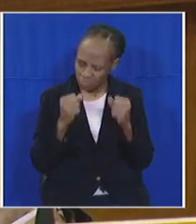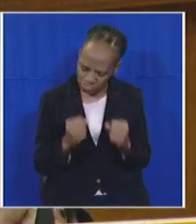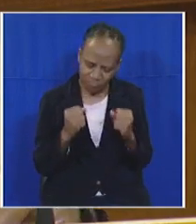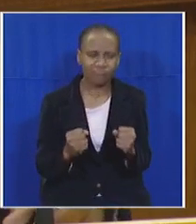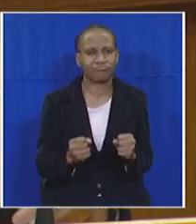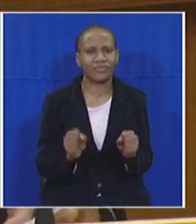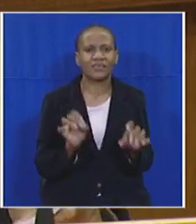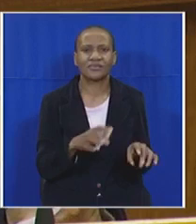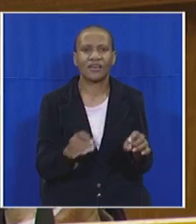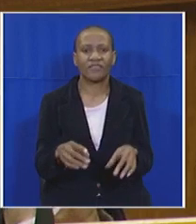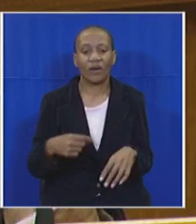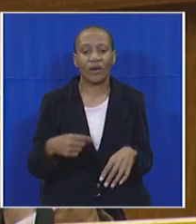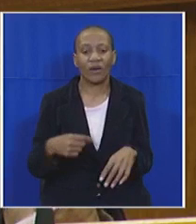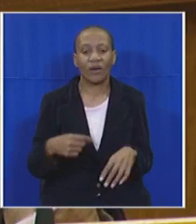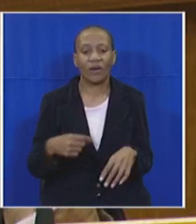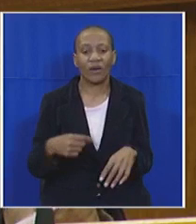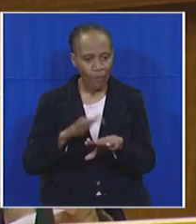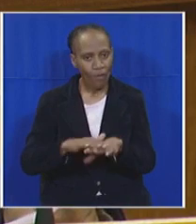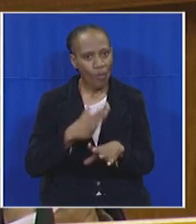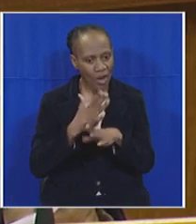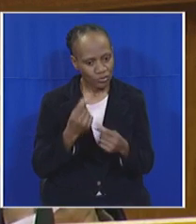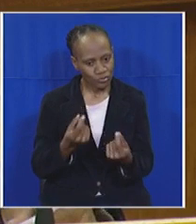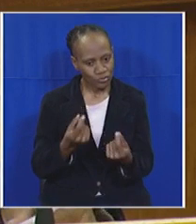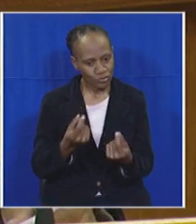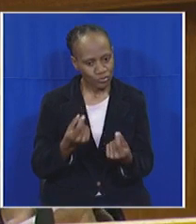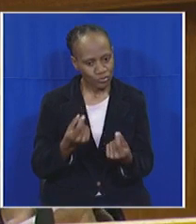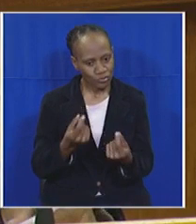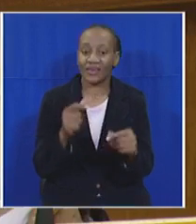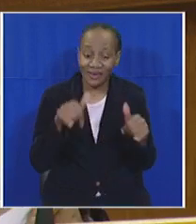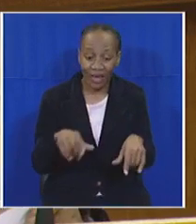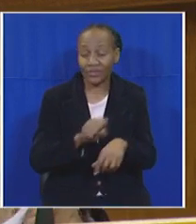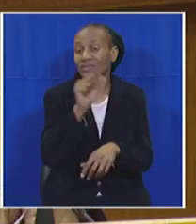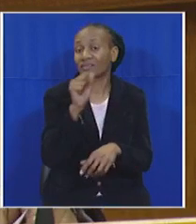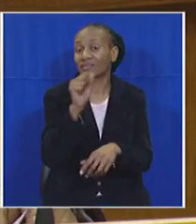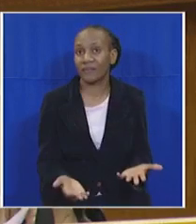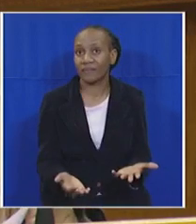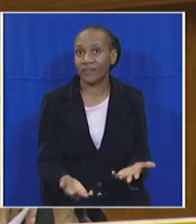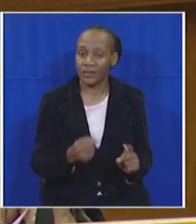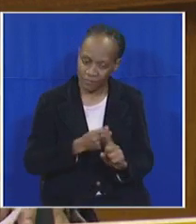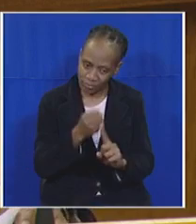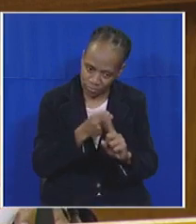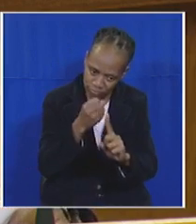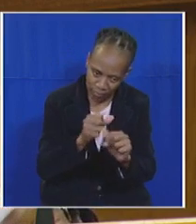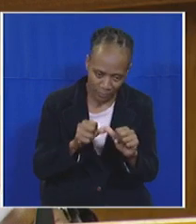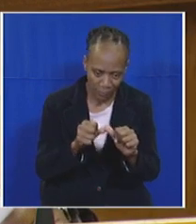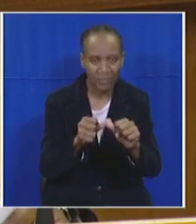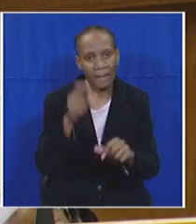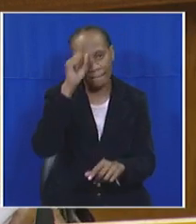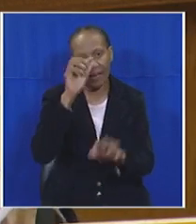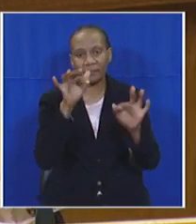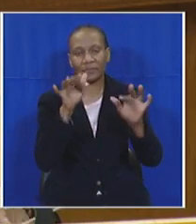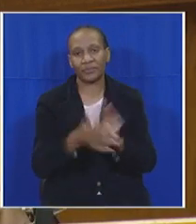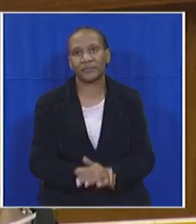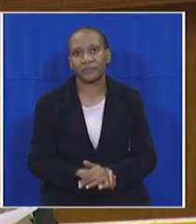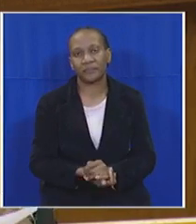We are still suffering, and we still have to restore their dignity in a new democratic South Africa. The struggle continues for blacks in general